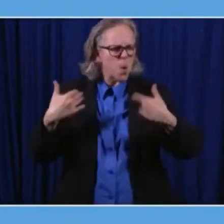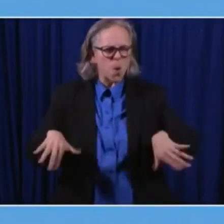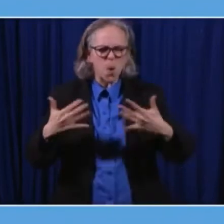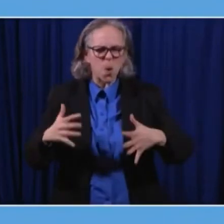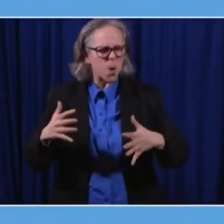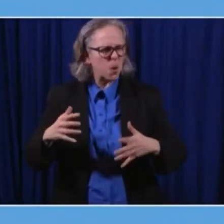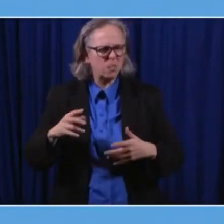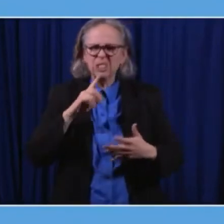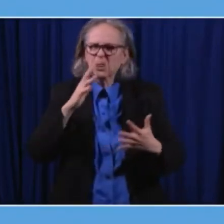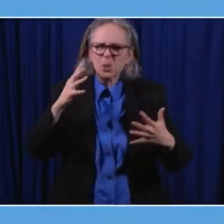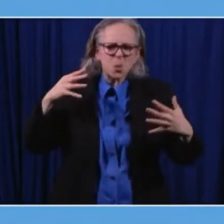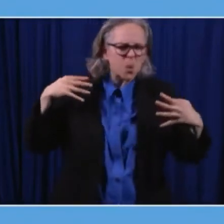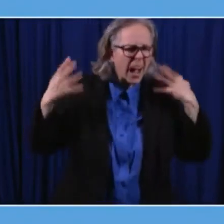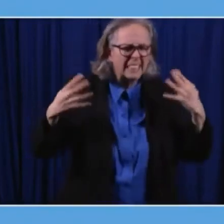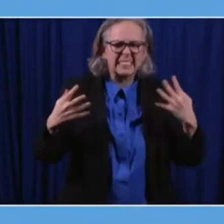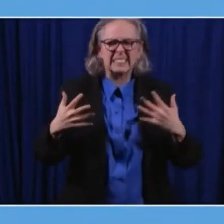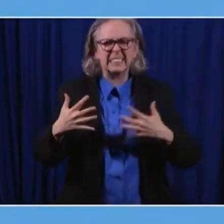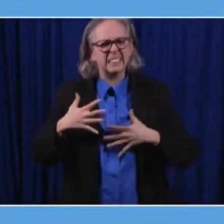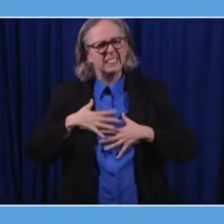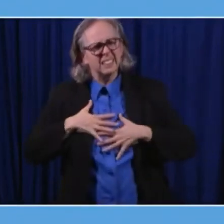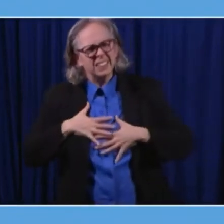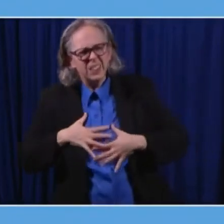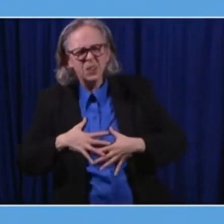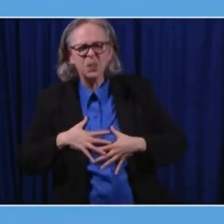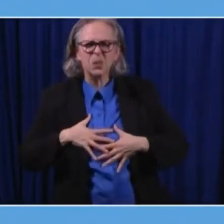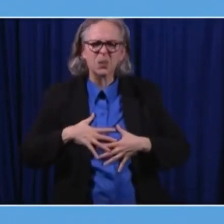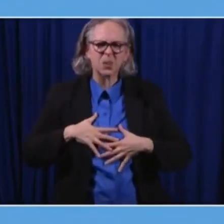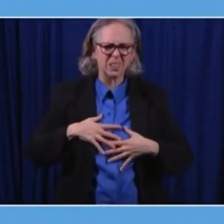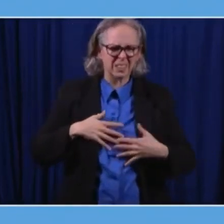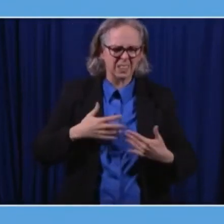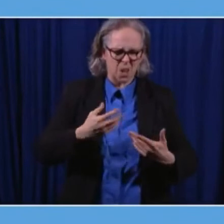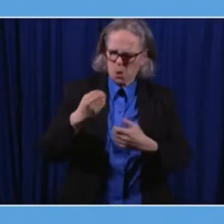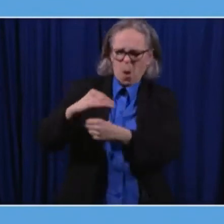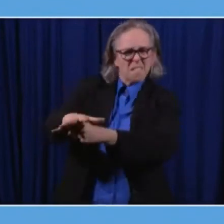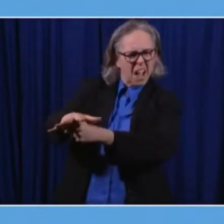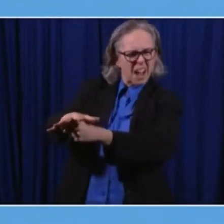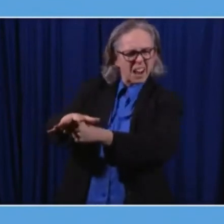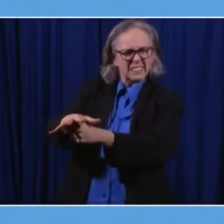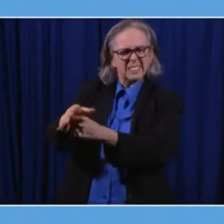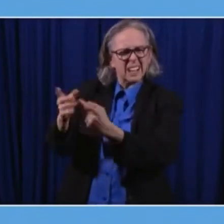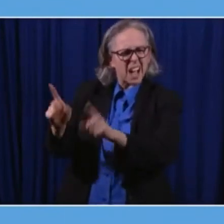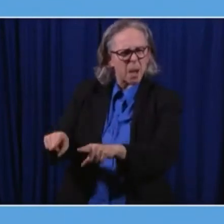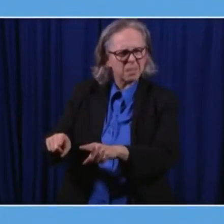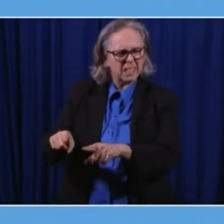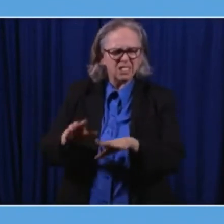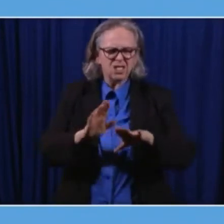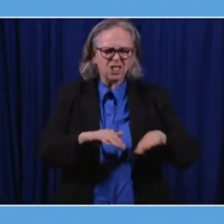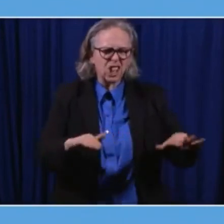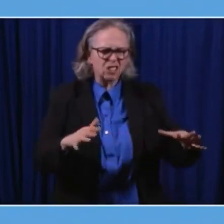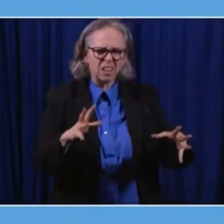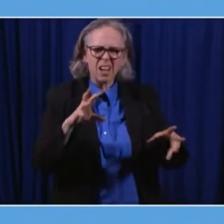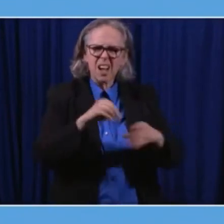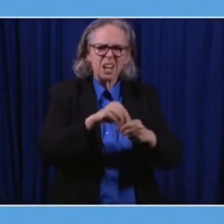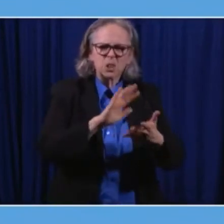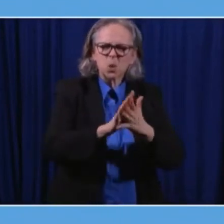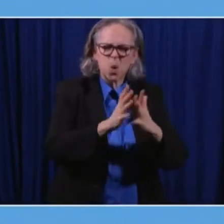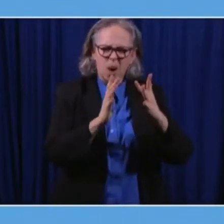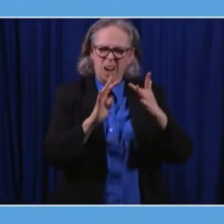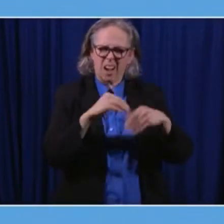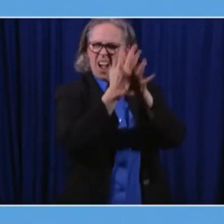year, not just with COVID, but, kids being doing online schooling and everything else.